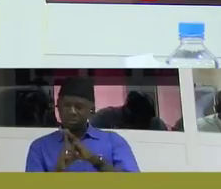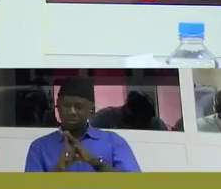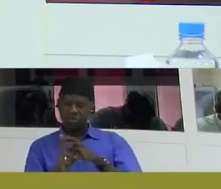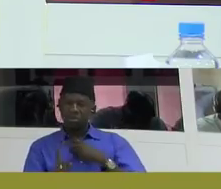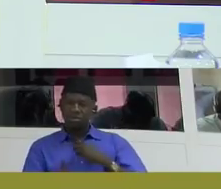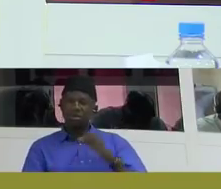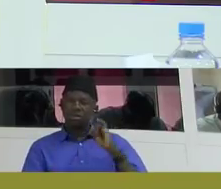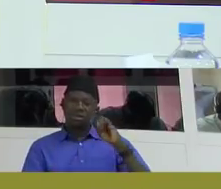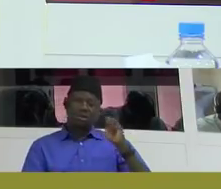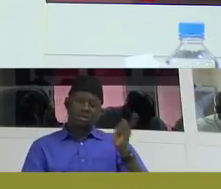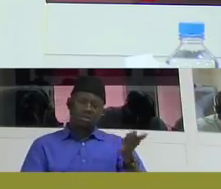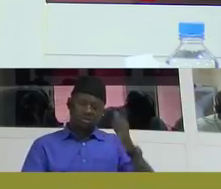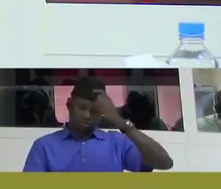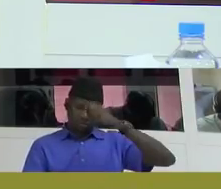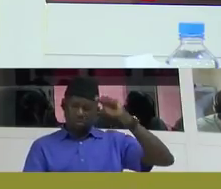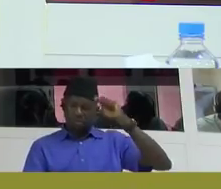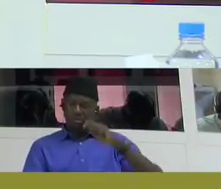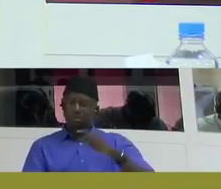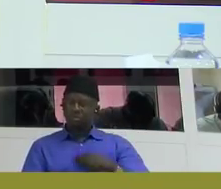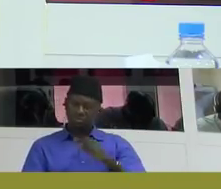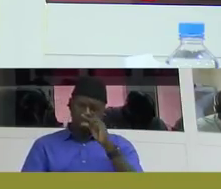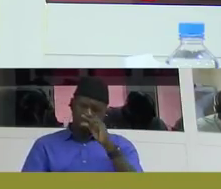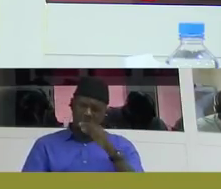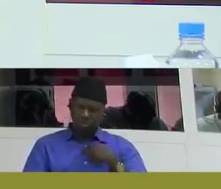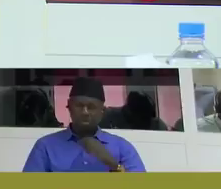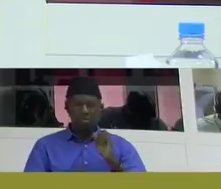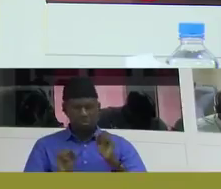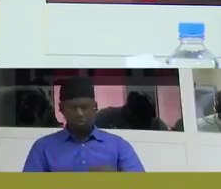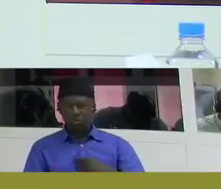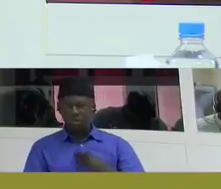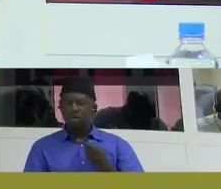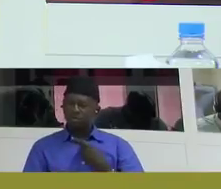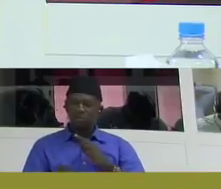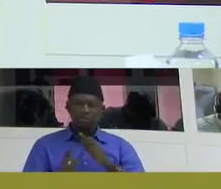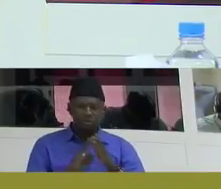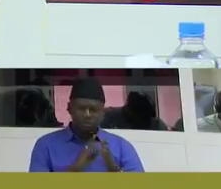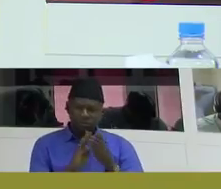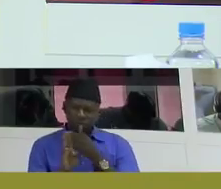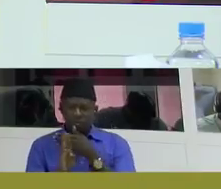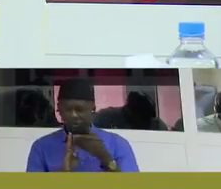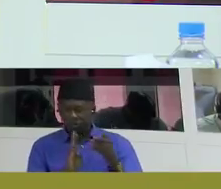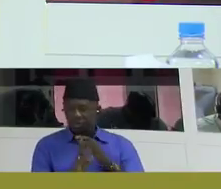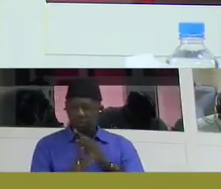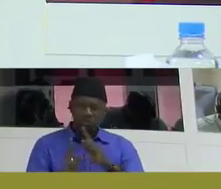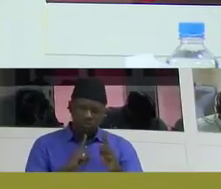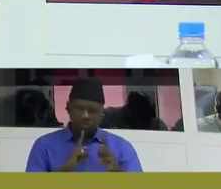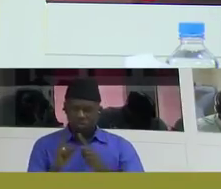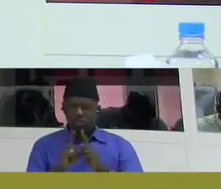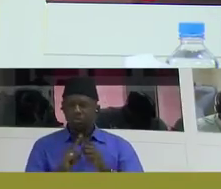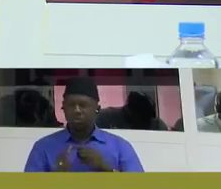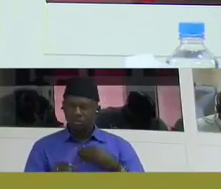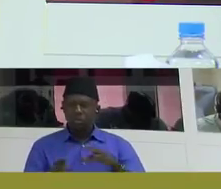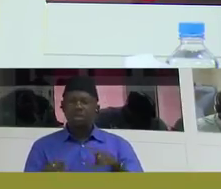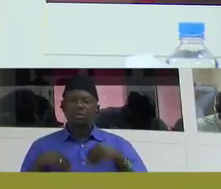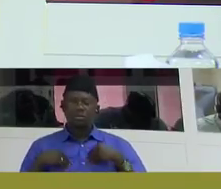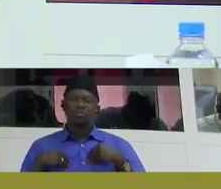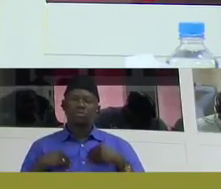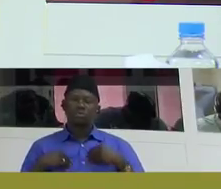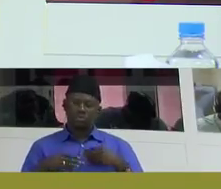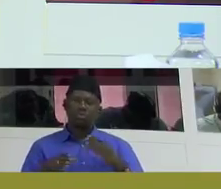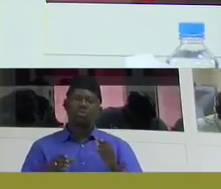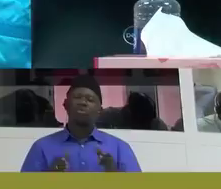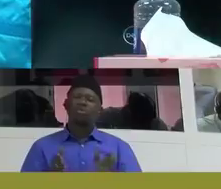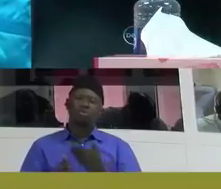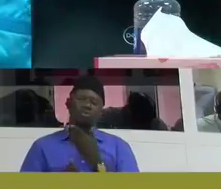General, and some were able to get negotiation with the Inspector General to permit them to carry